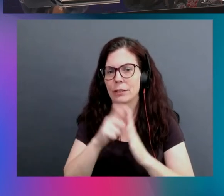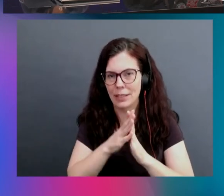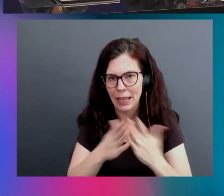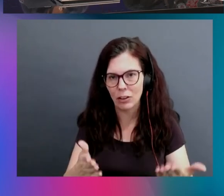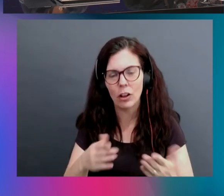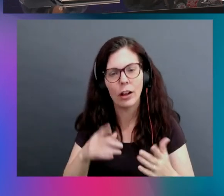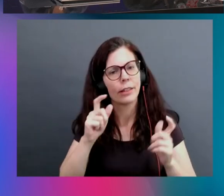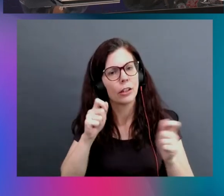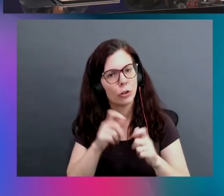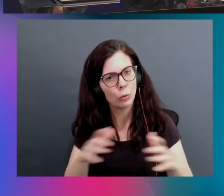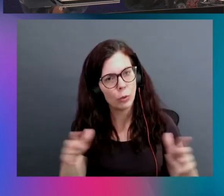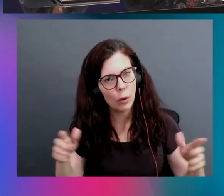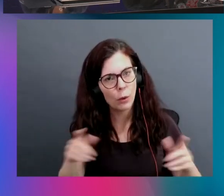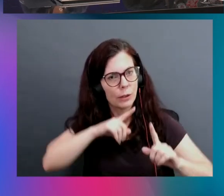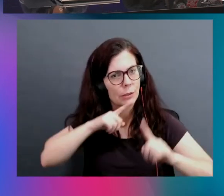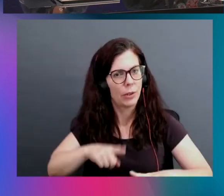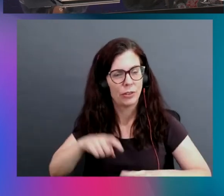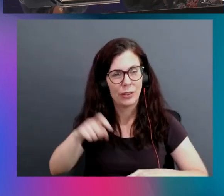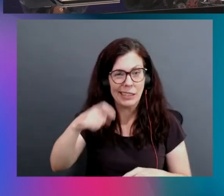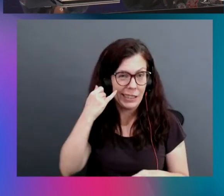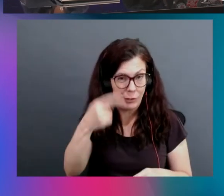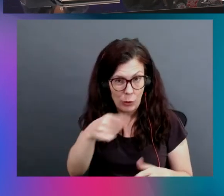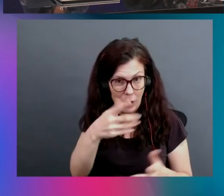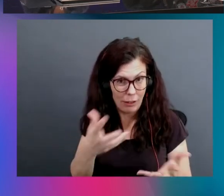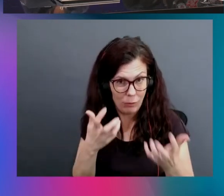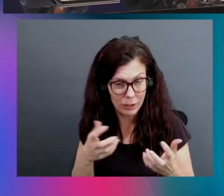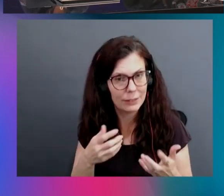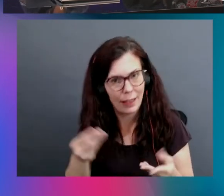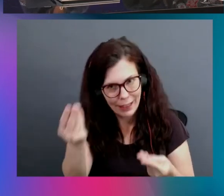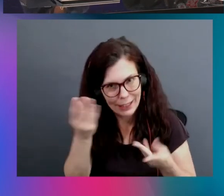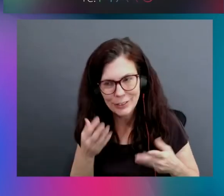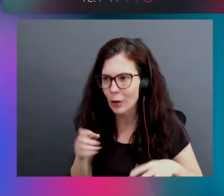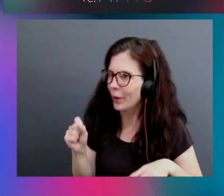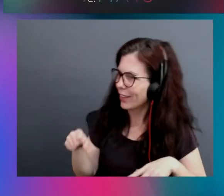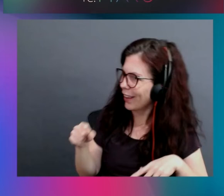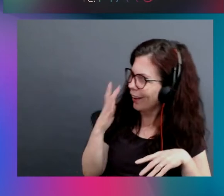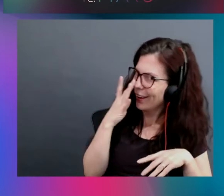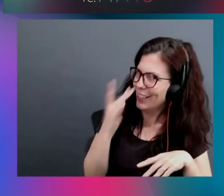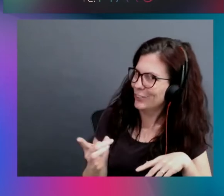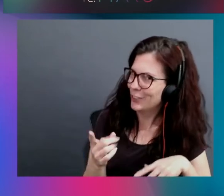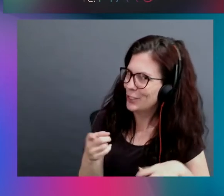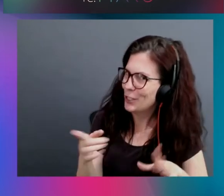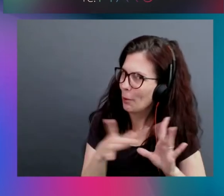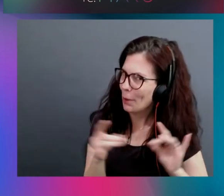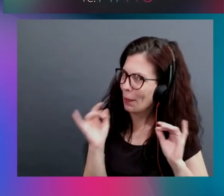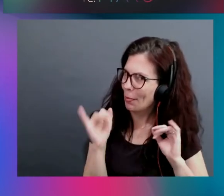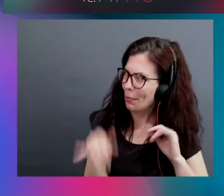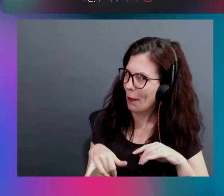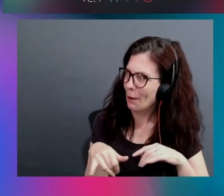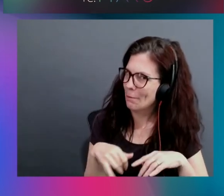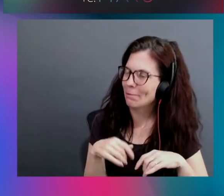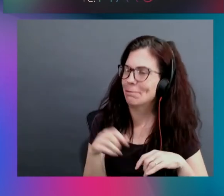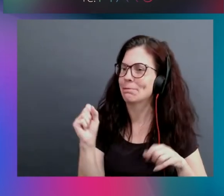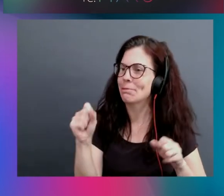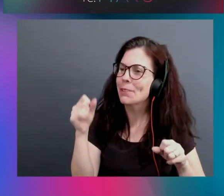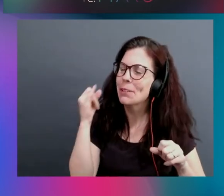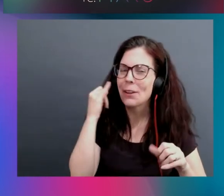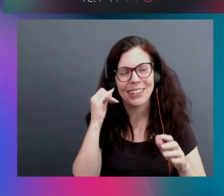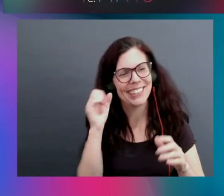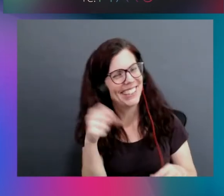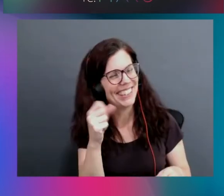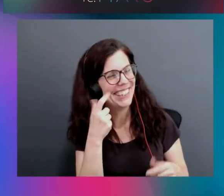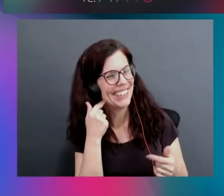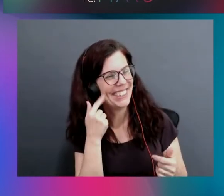have any desires, let us know. Well, that's super interesting to say that. So. It is. It's quite a data. So what, if I had